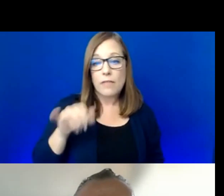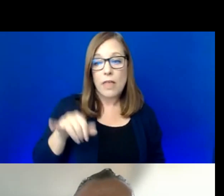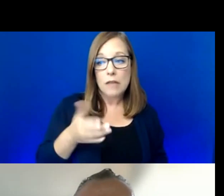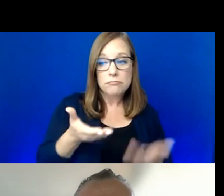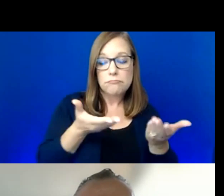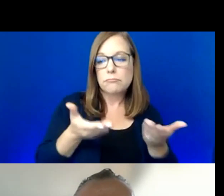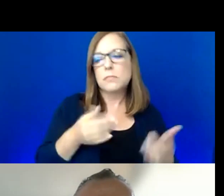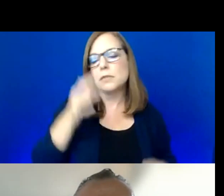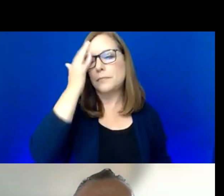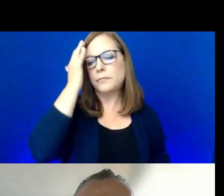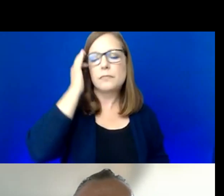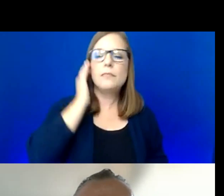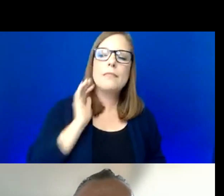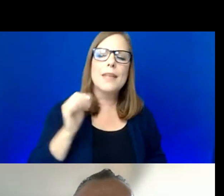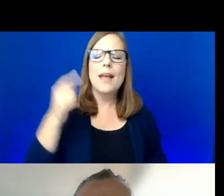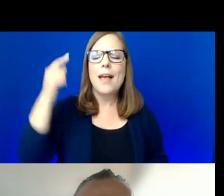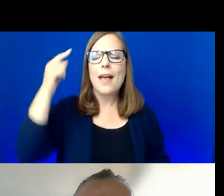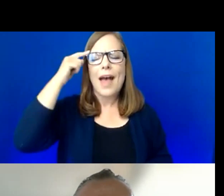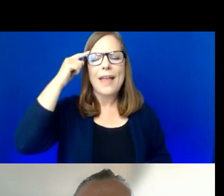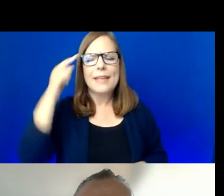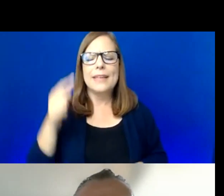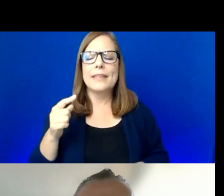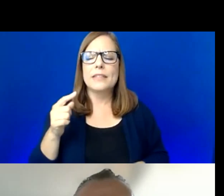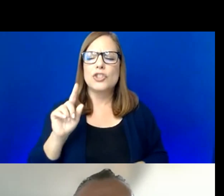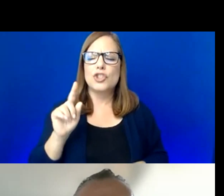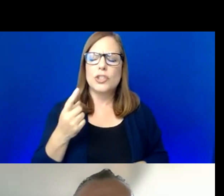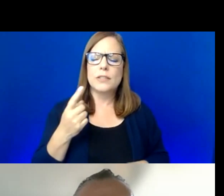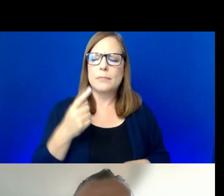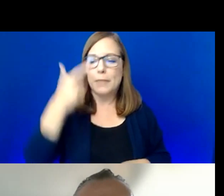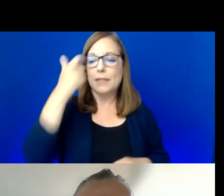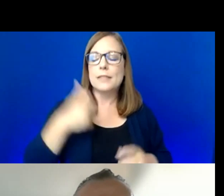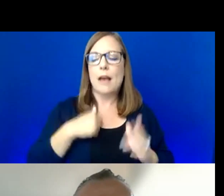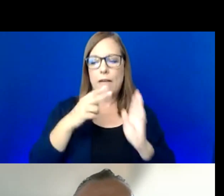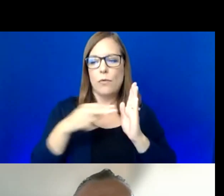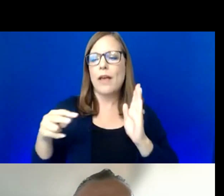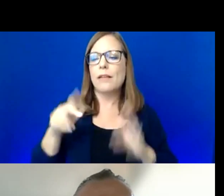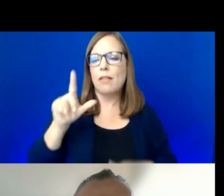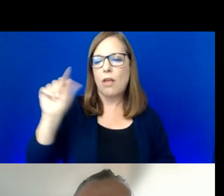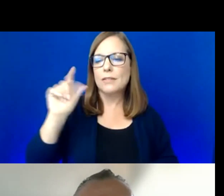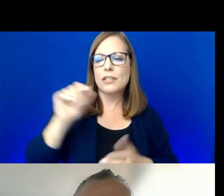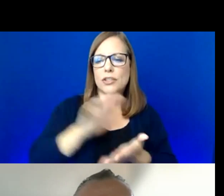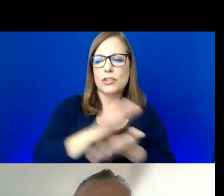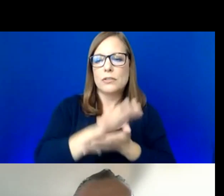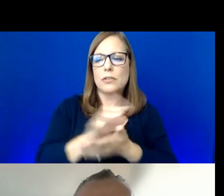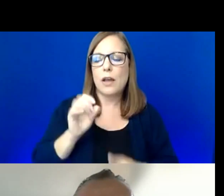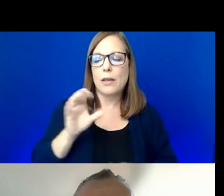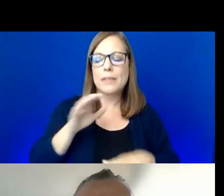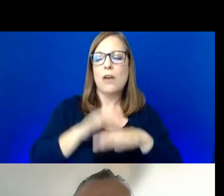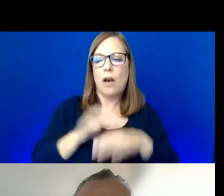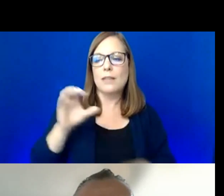I think that just having read the Los Angeles documents, which are on CDA's Hub and